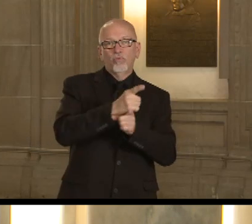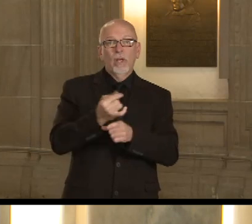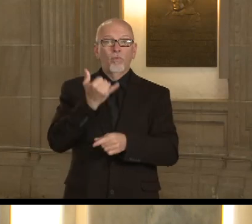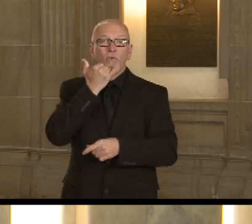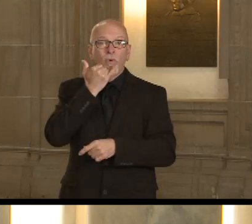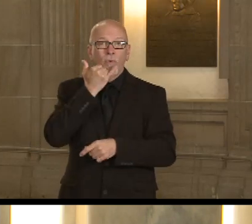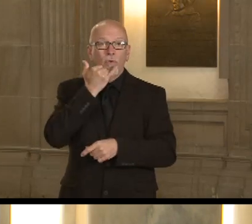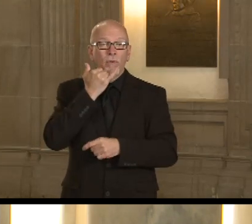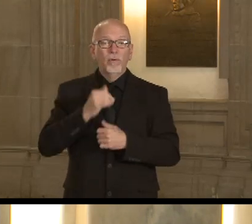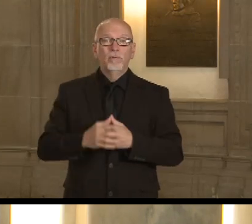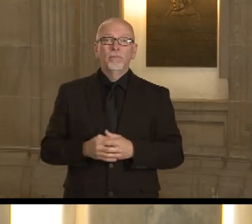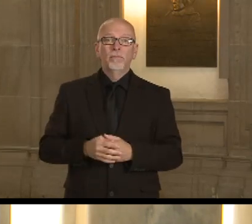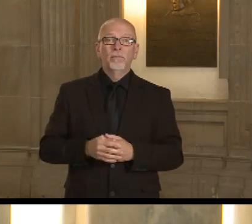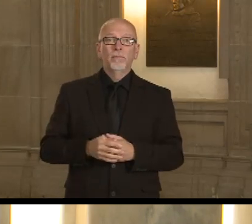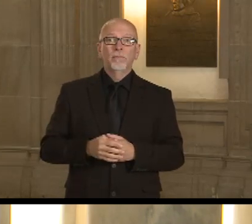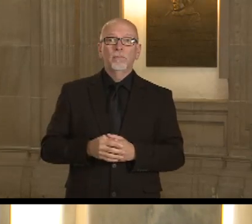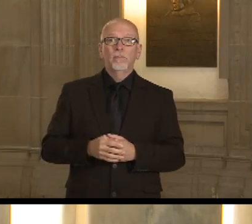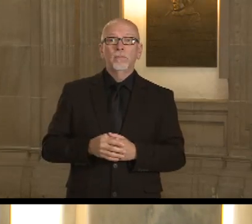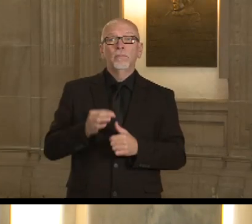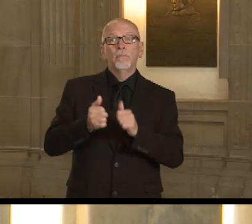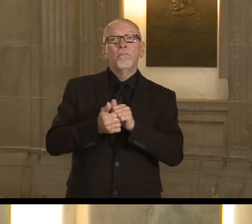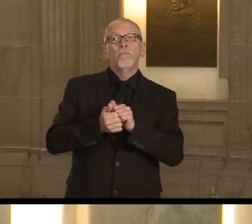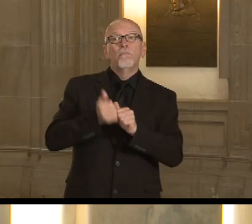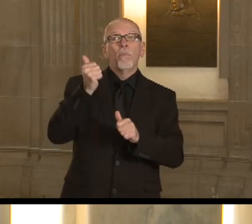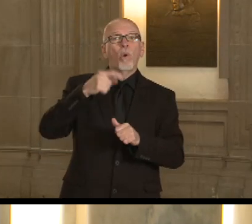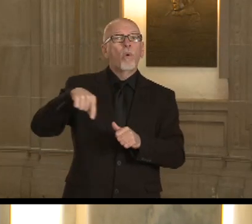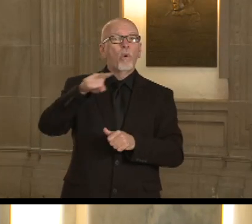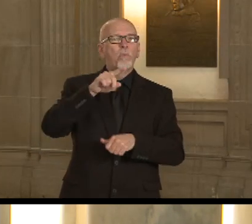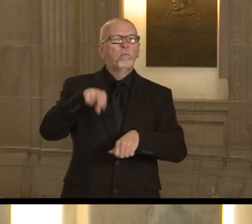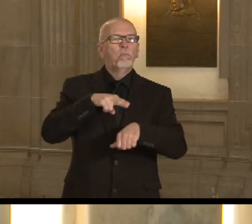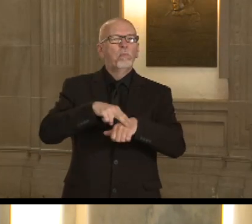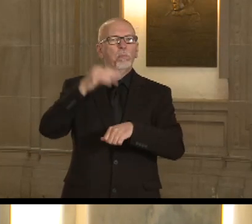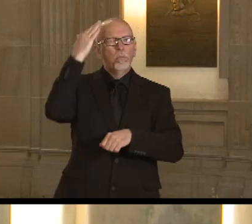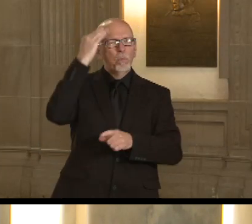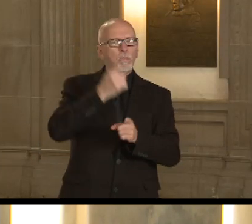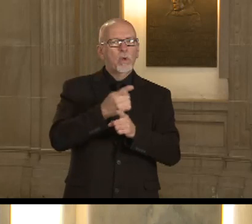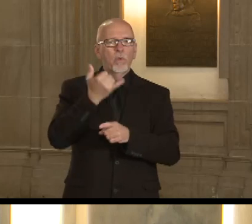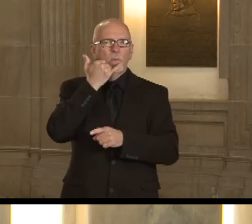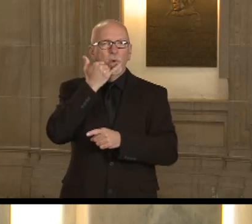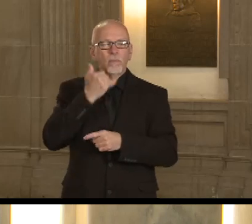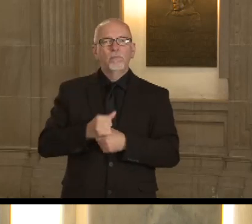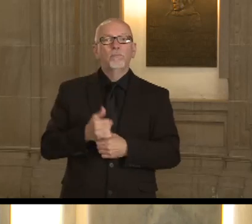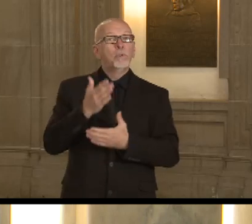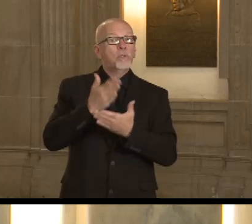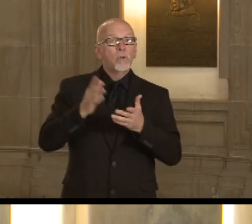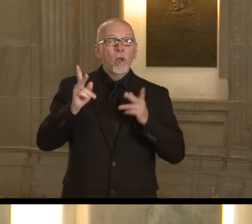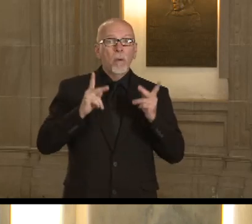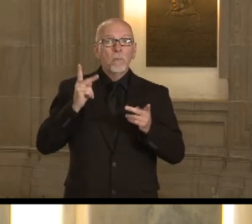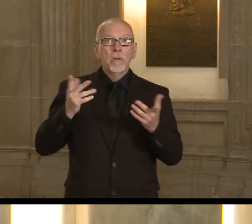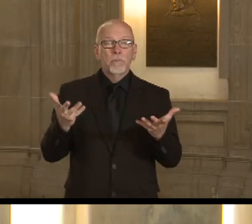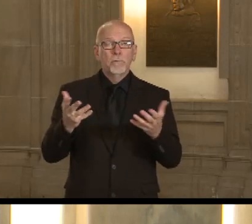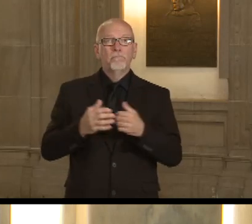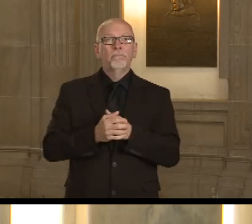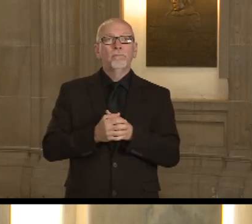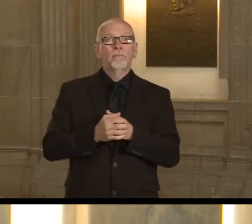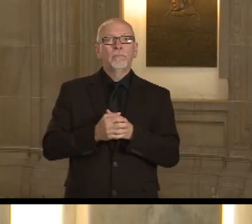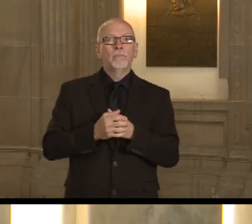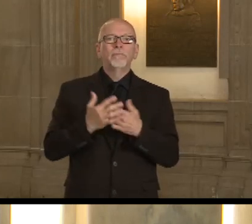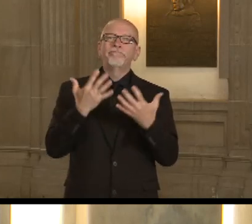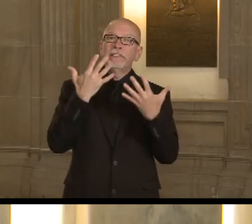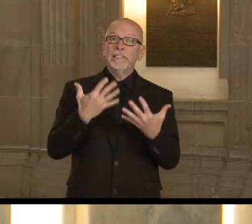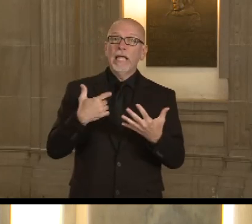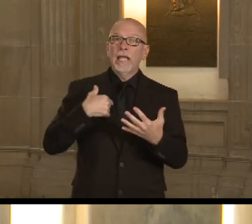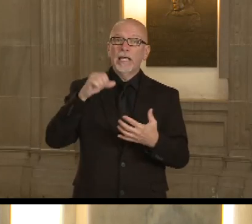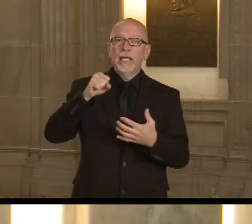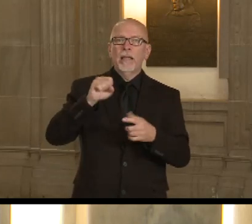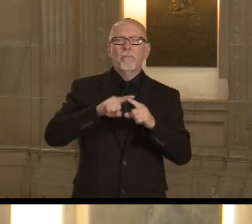wrong. For most, it comes natural. For others, it saddens me